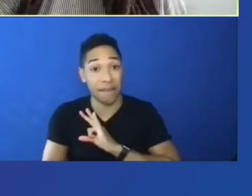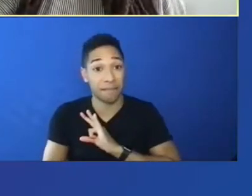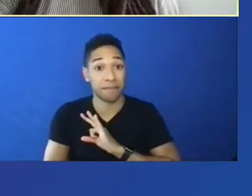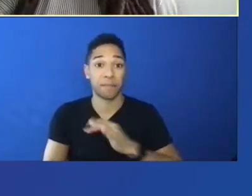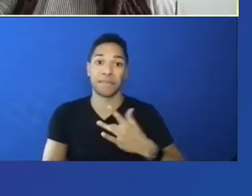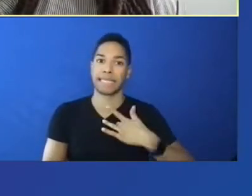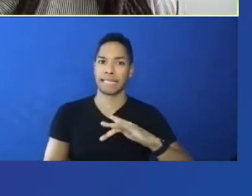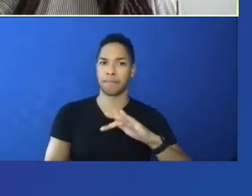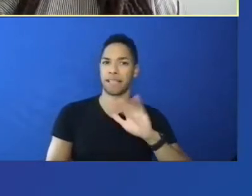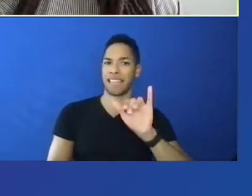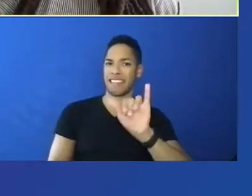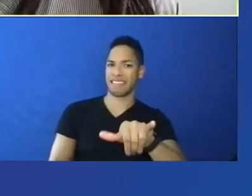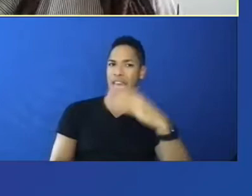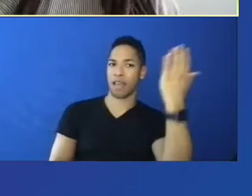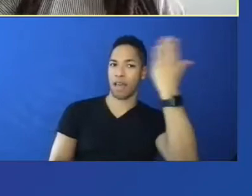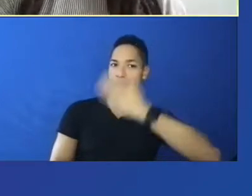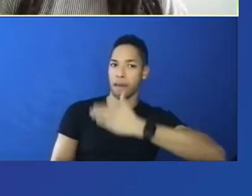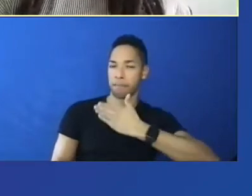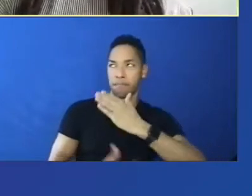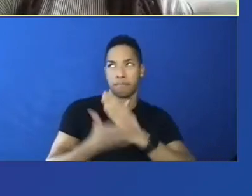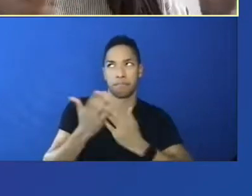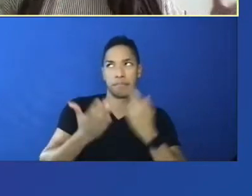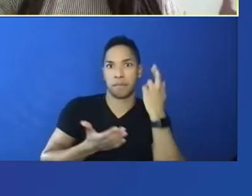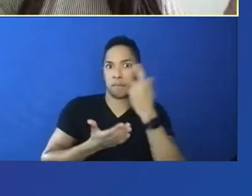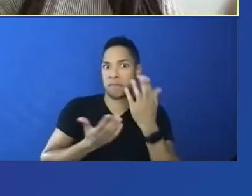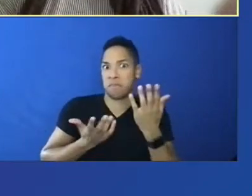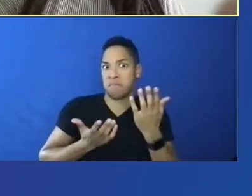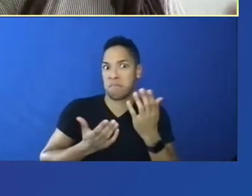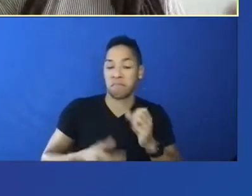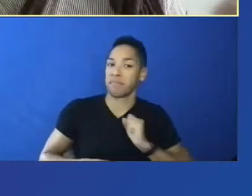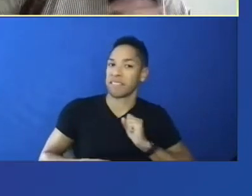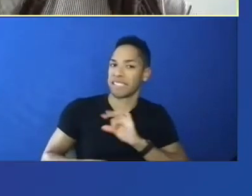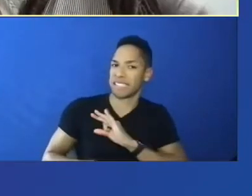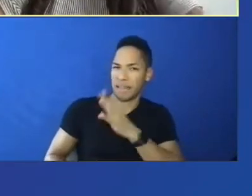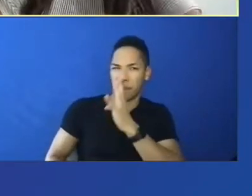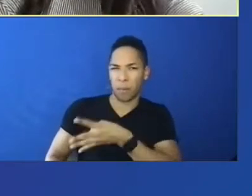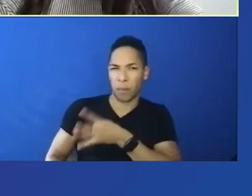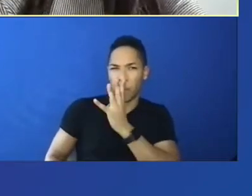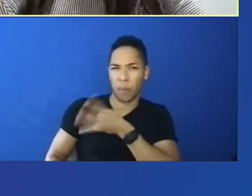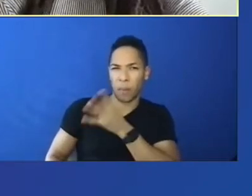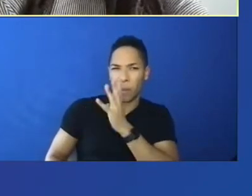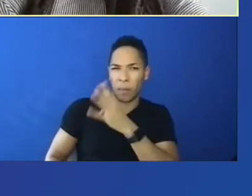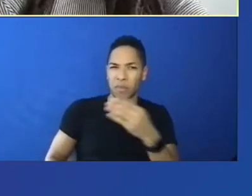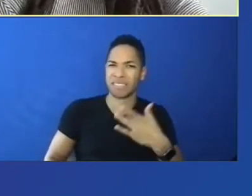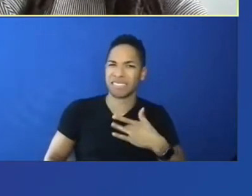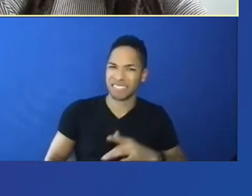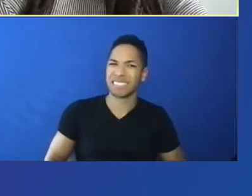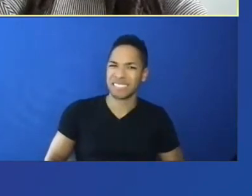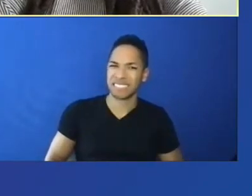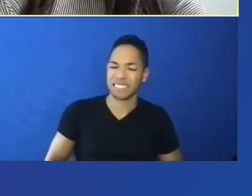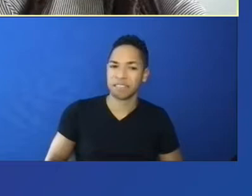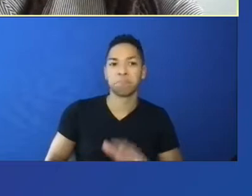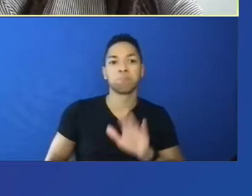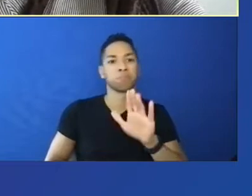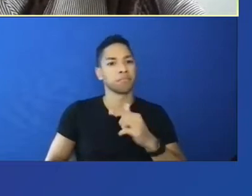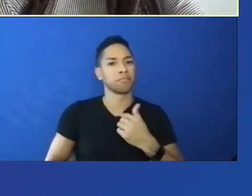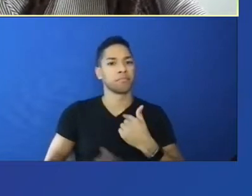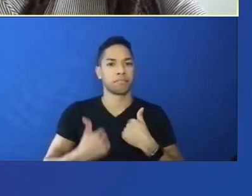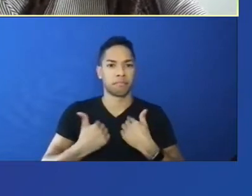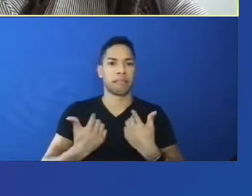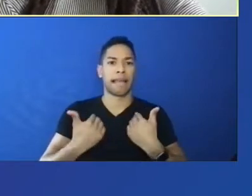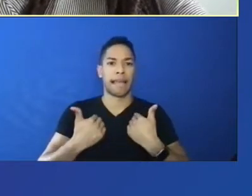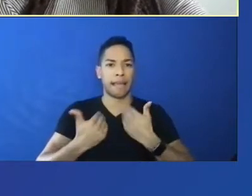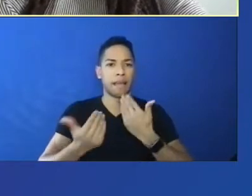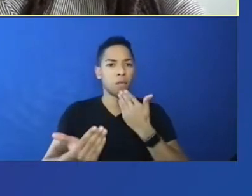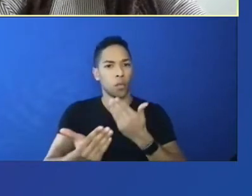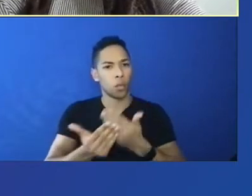that. For some reason, the staff gets ignored. But I had, you know, some really great